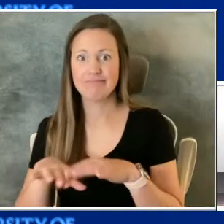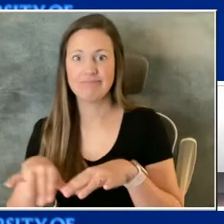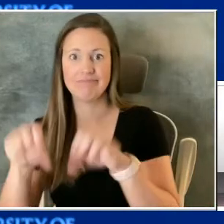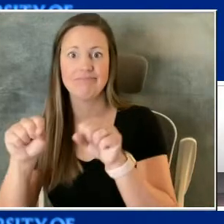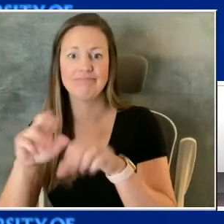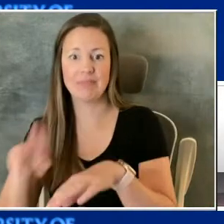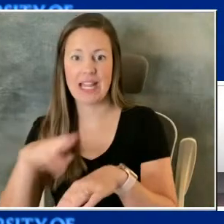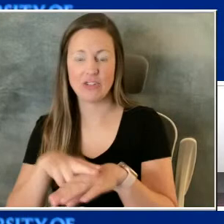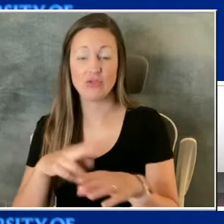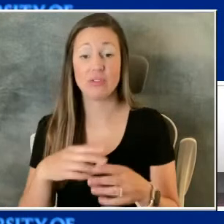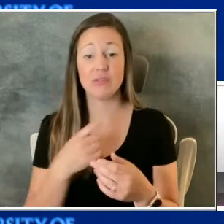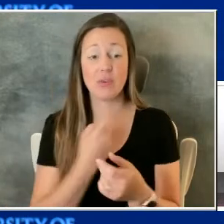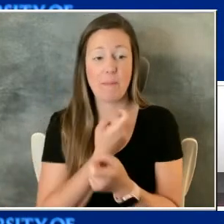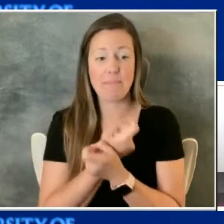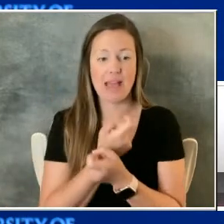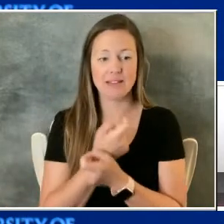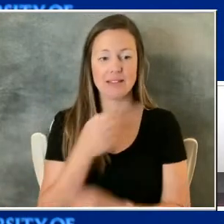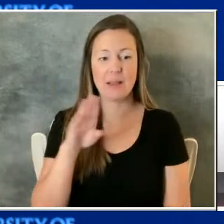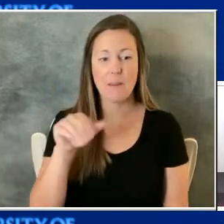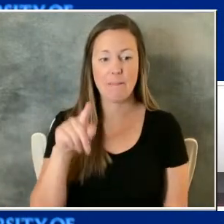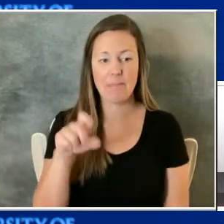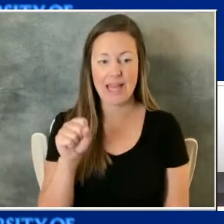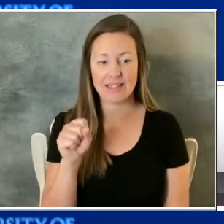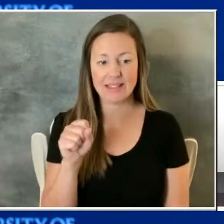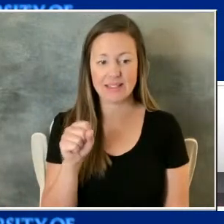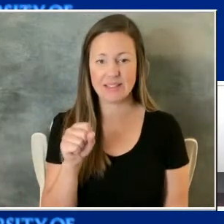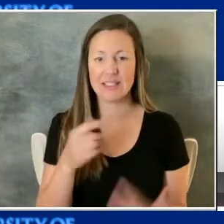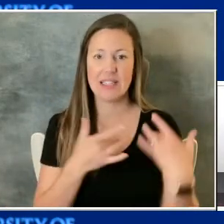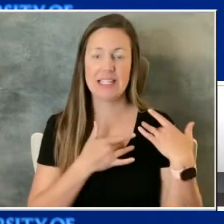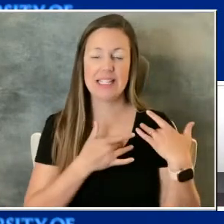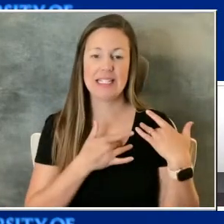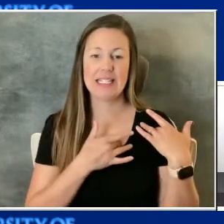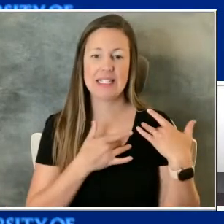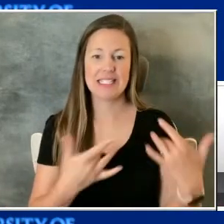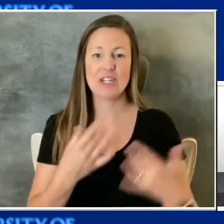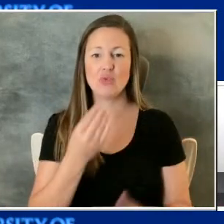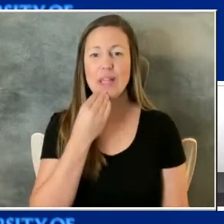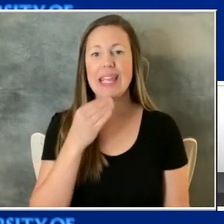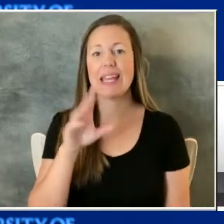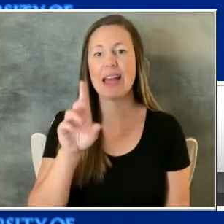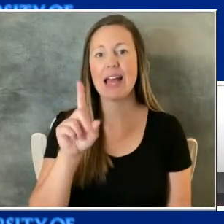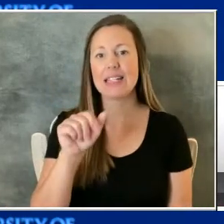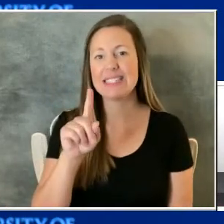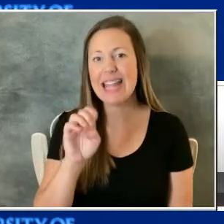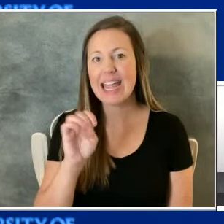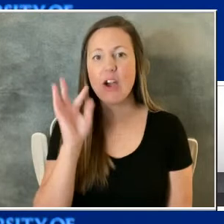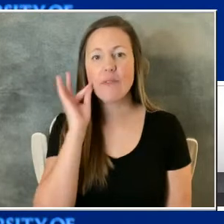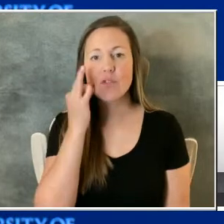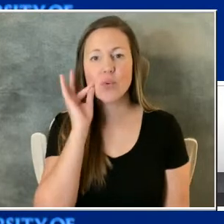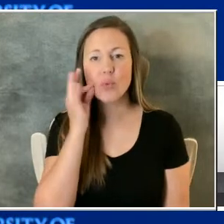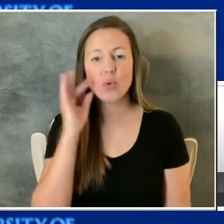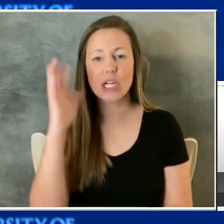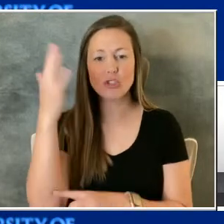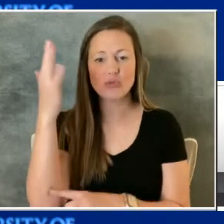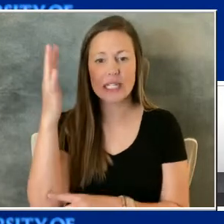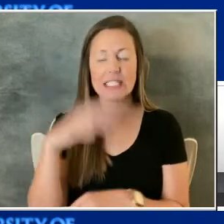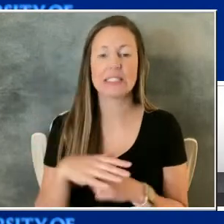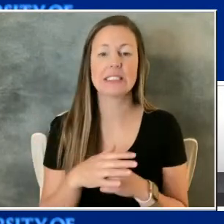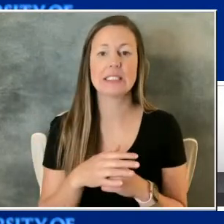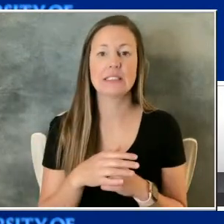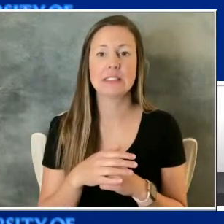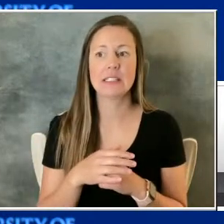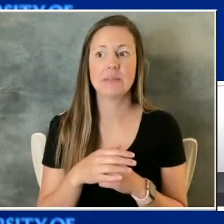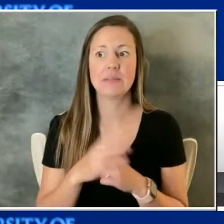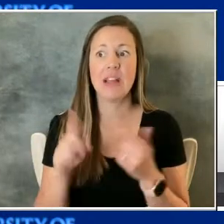feed on these fruit or date trees. They get their infected saliva on there,